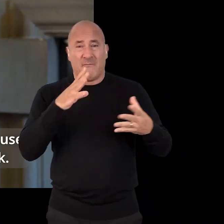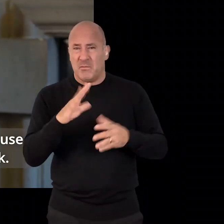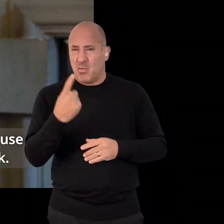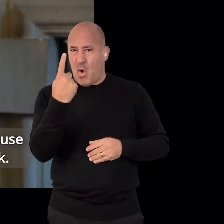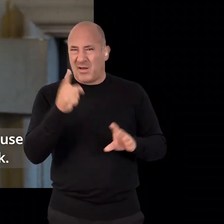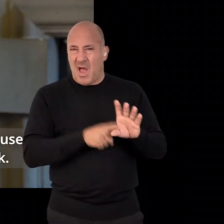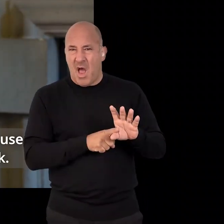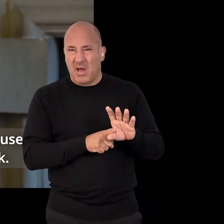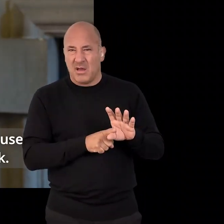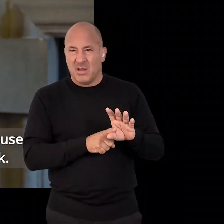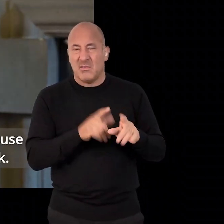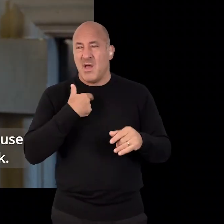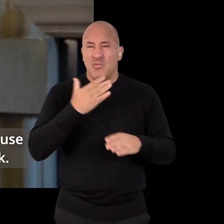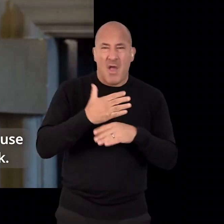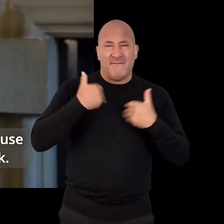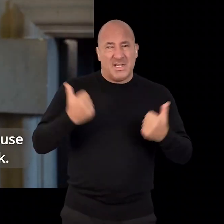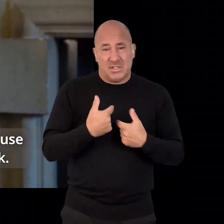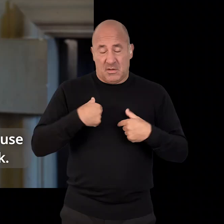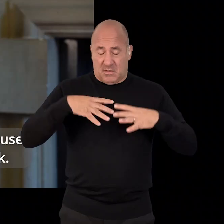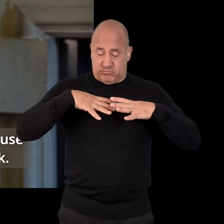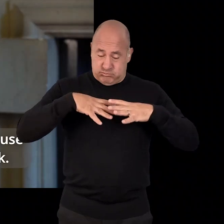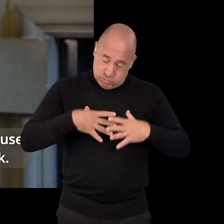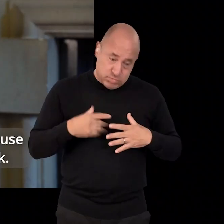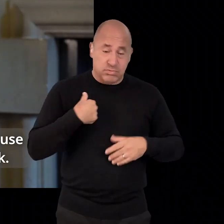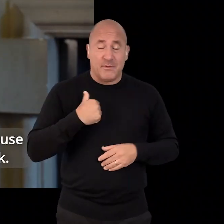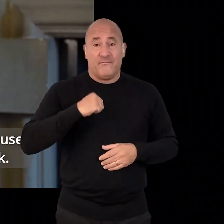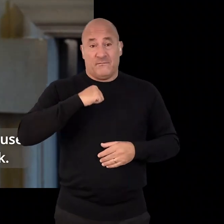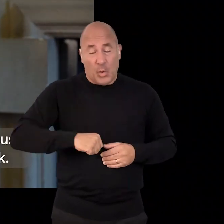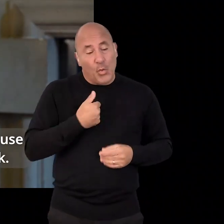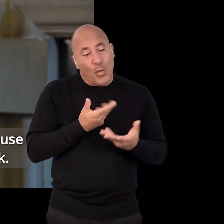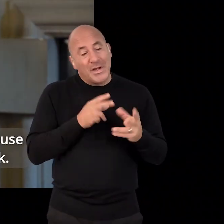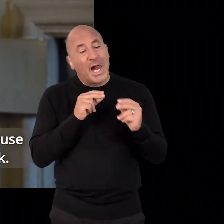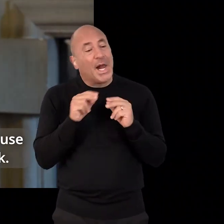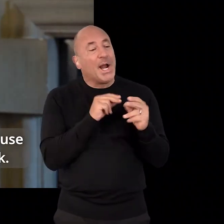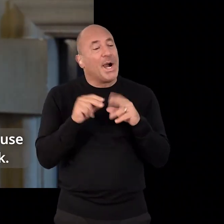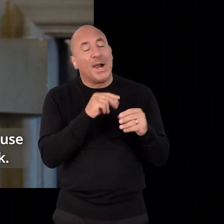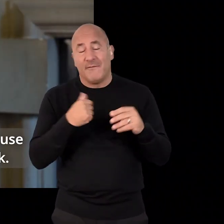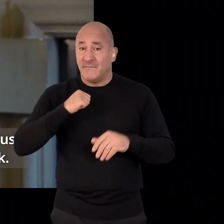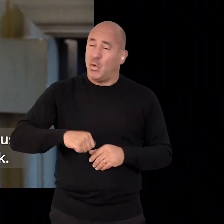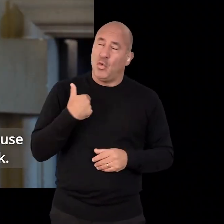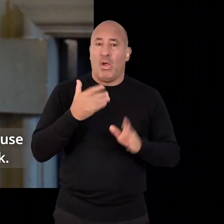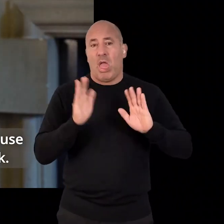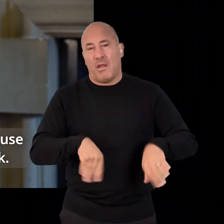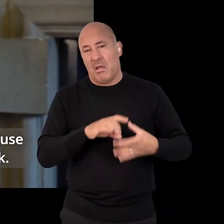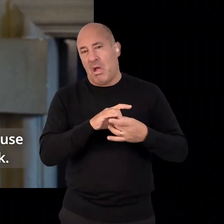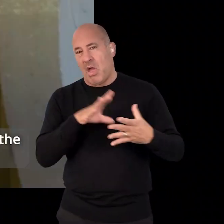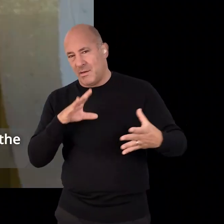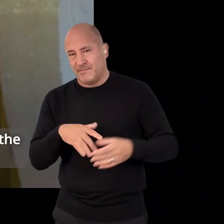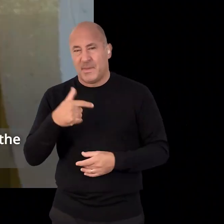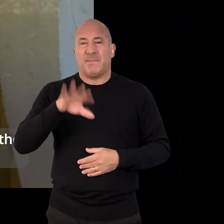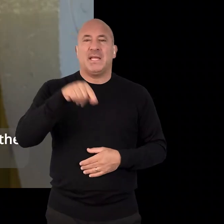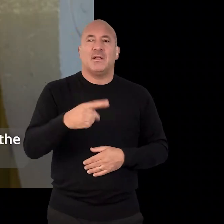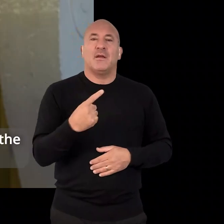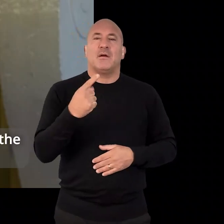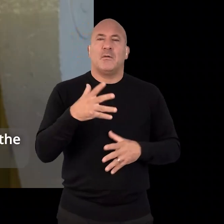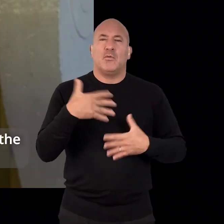from sight for a year because by the time I'd finished, I was too tired for small talk, where